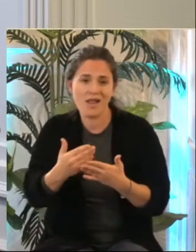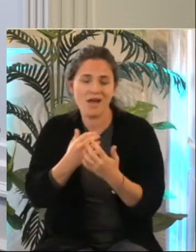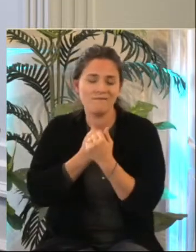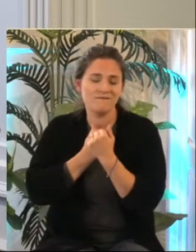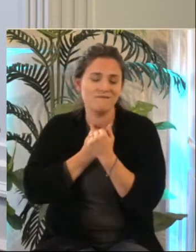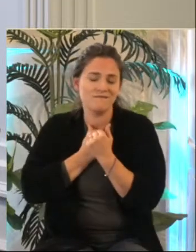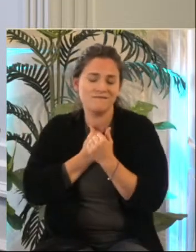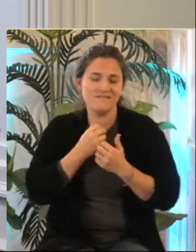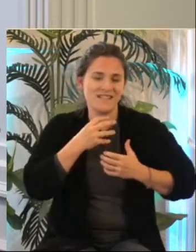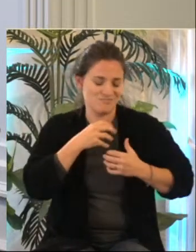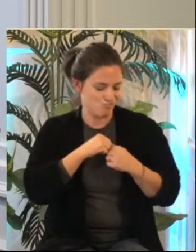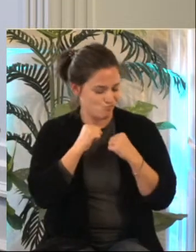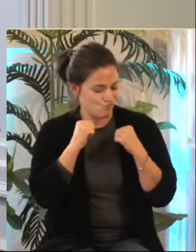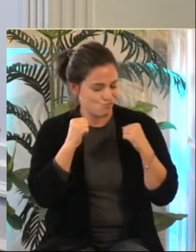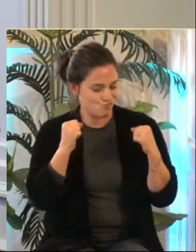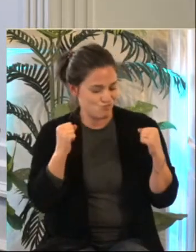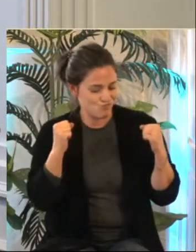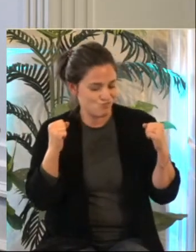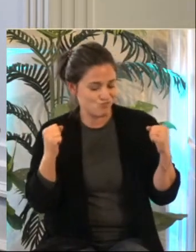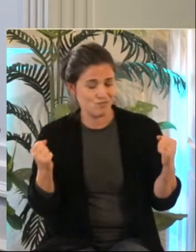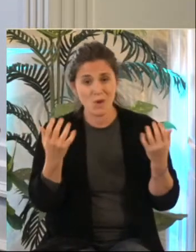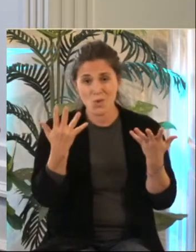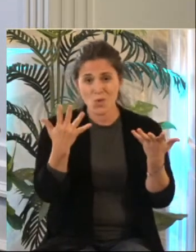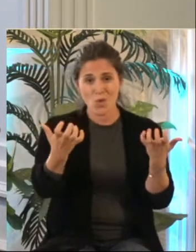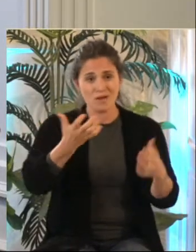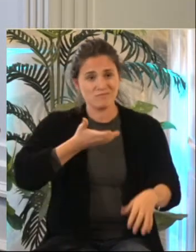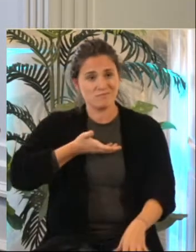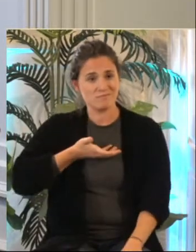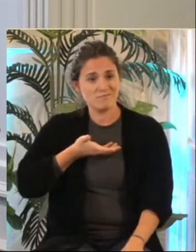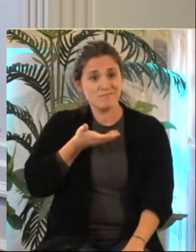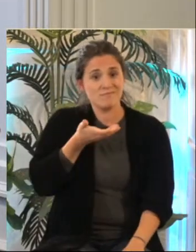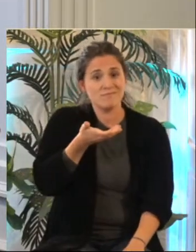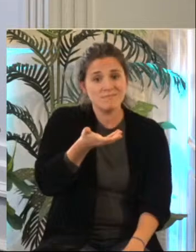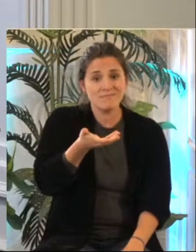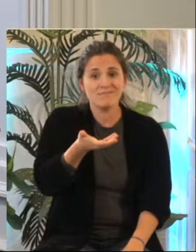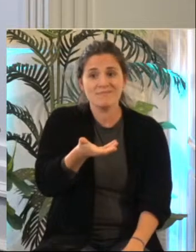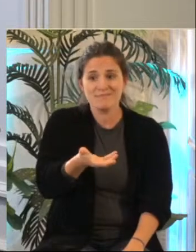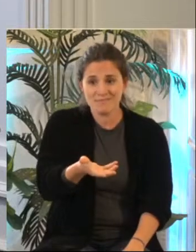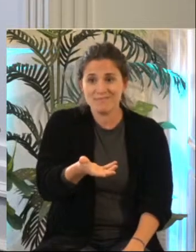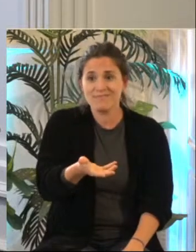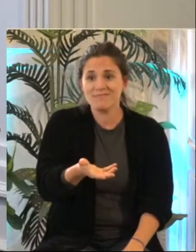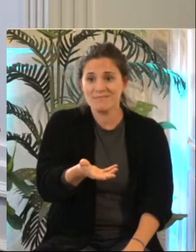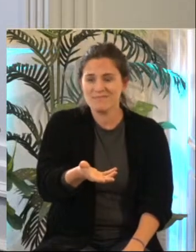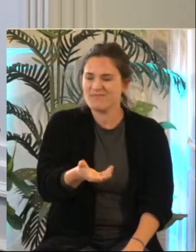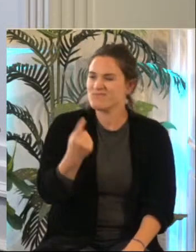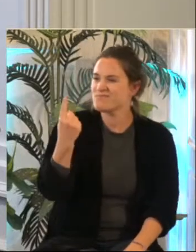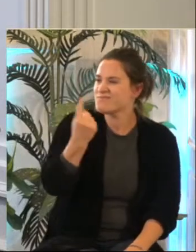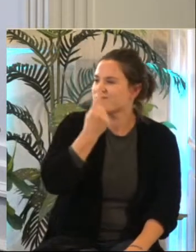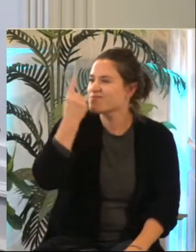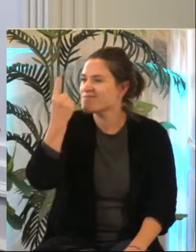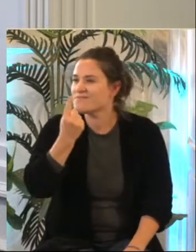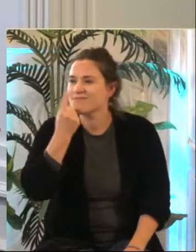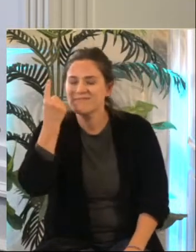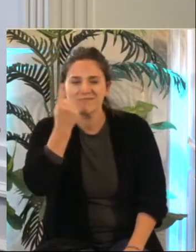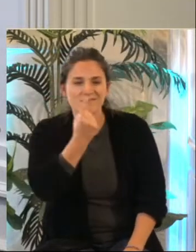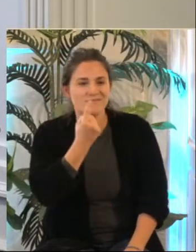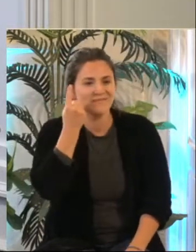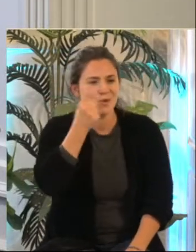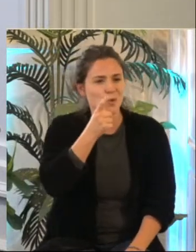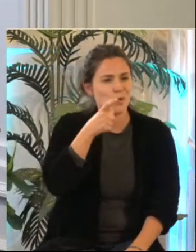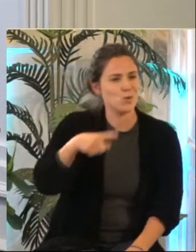my heart, remove all the bars